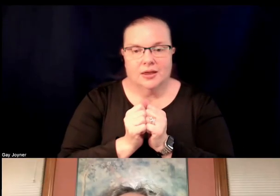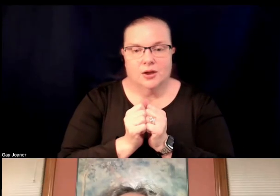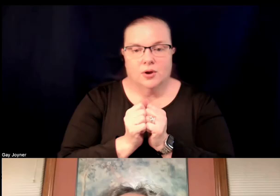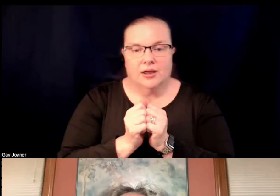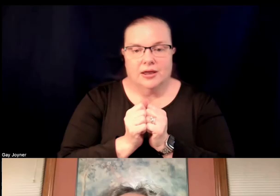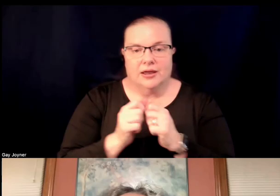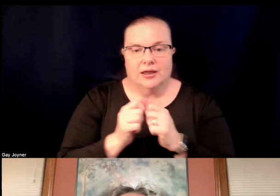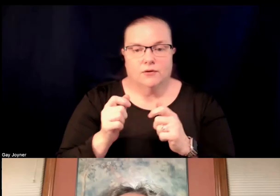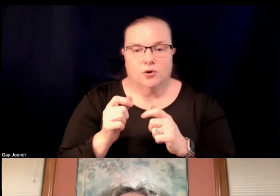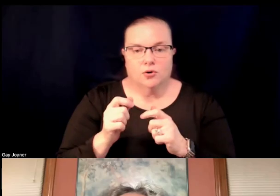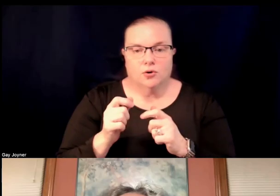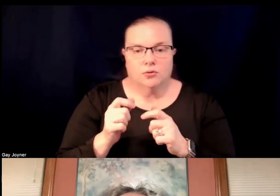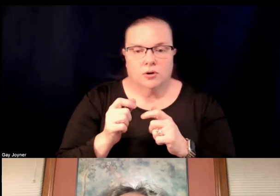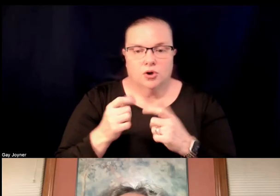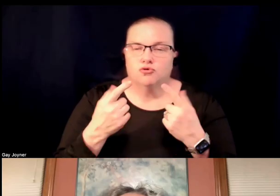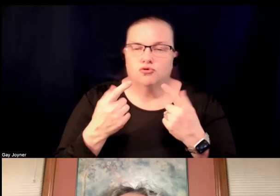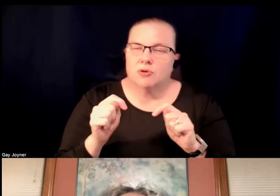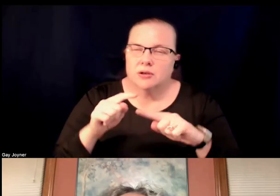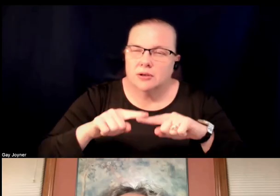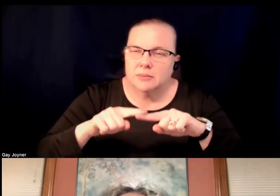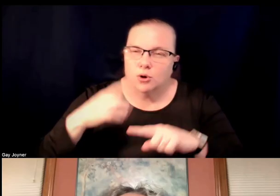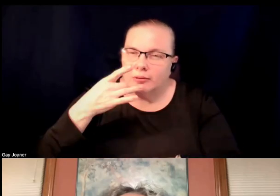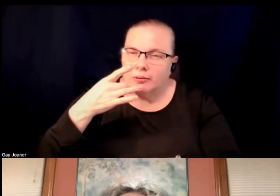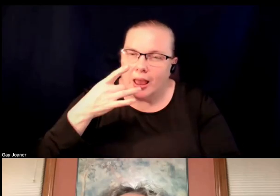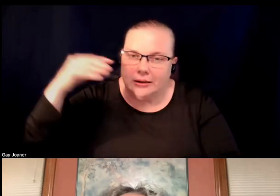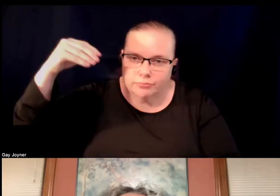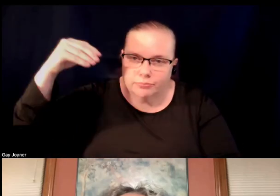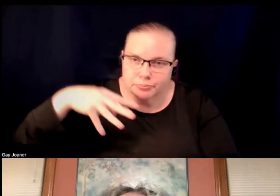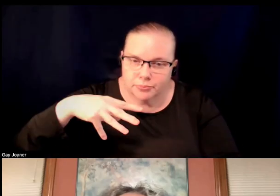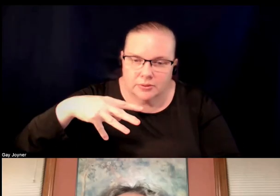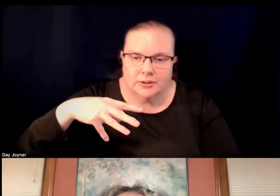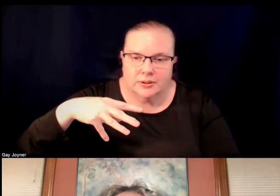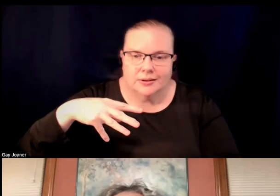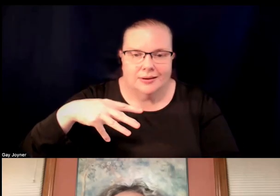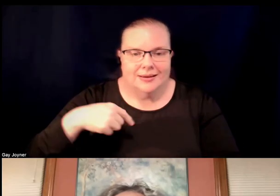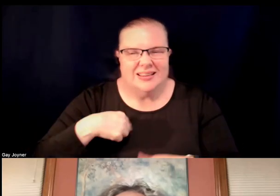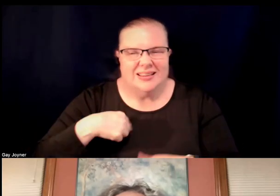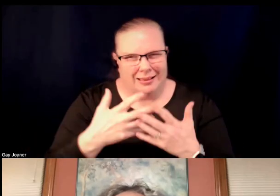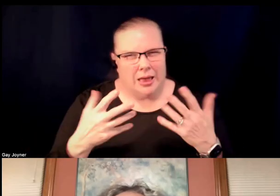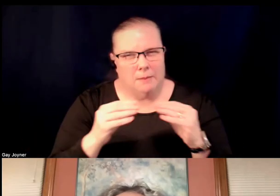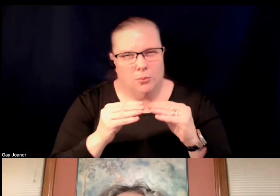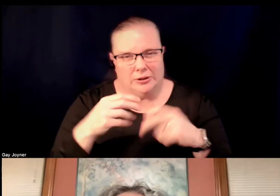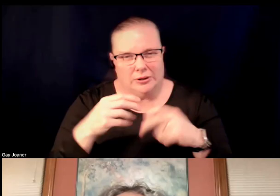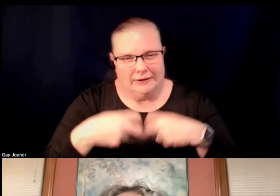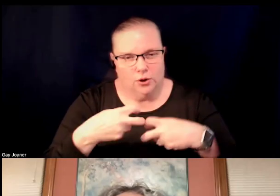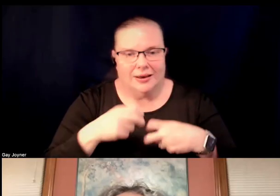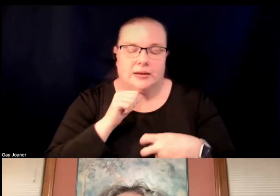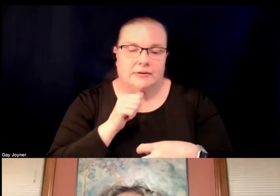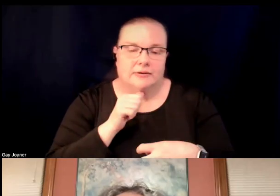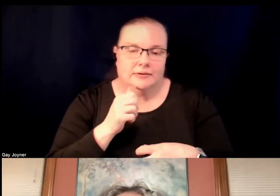more difficult, and the colors really, I feel, aren't as pretty. They aren't as pretty.